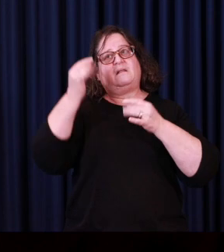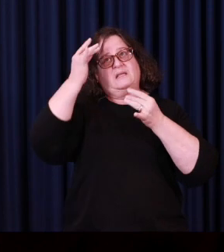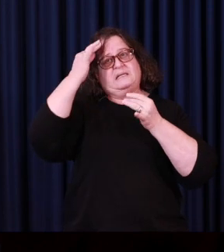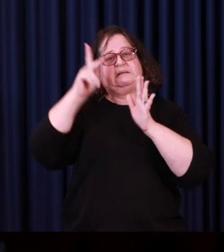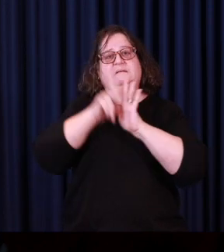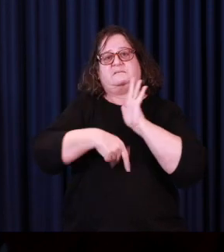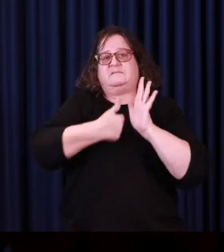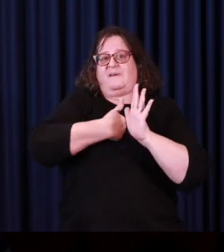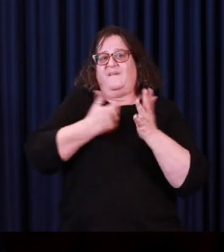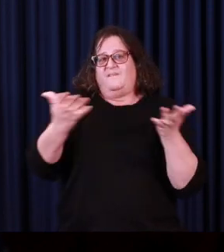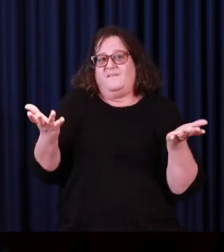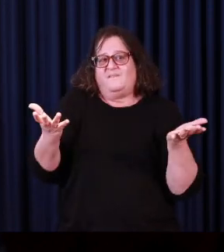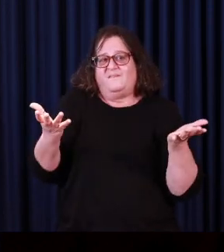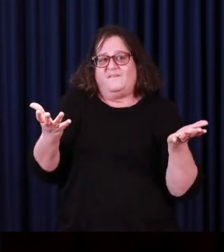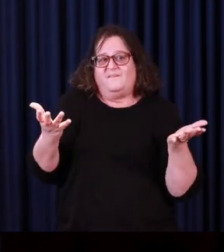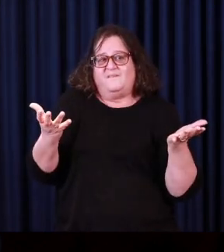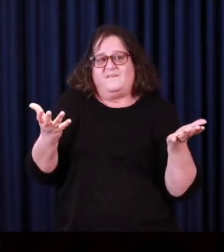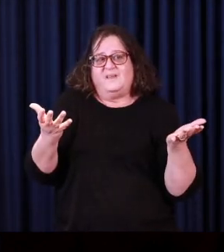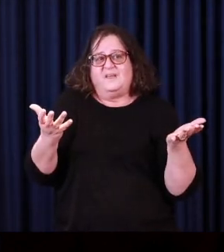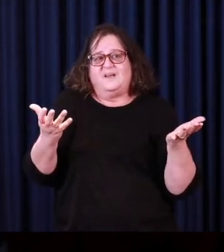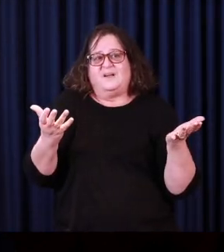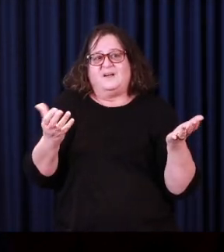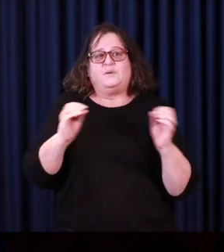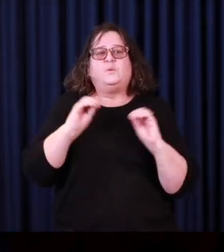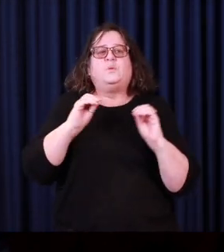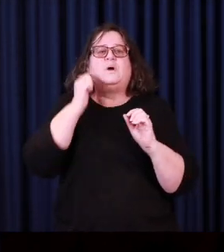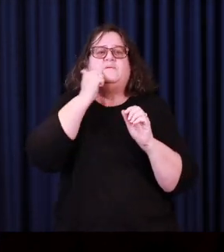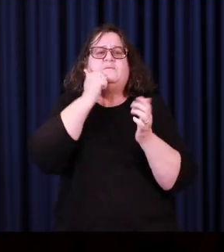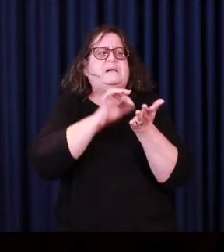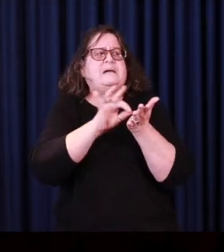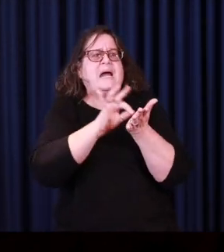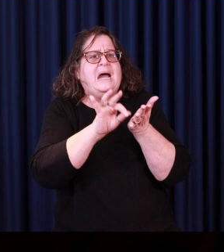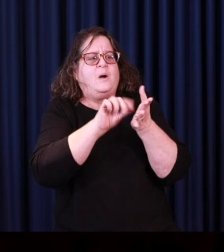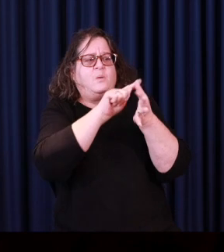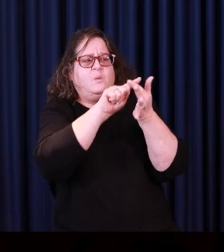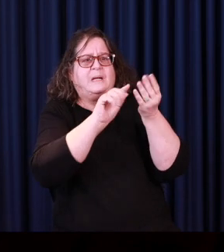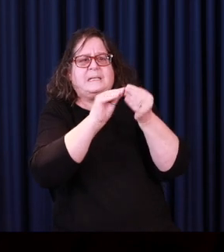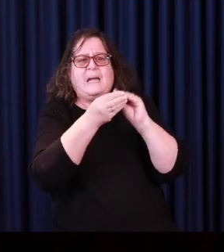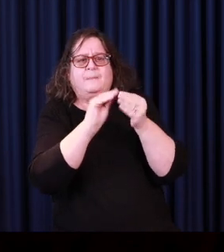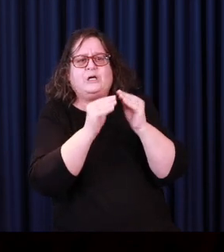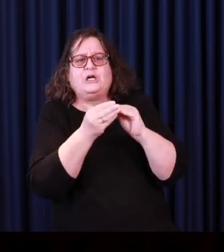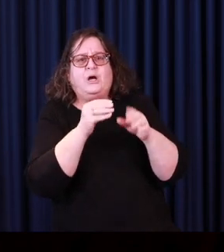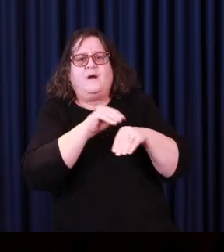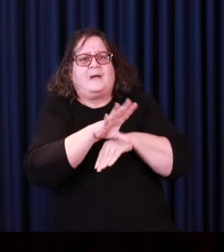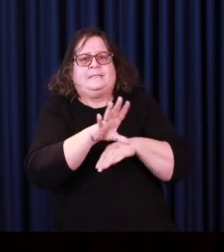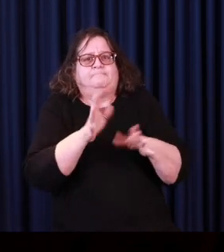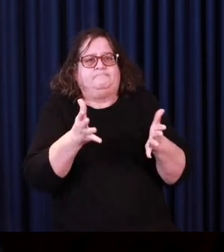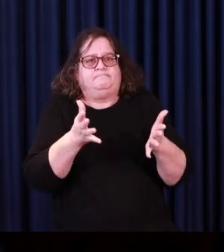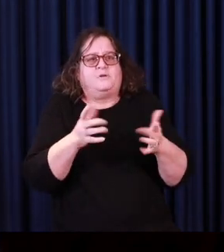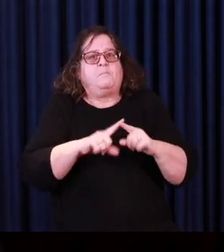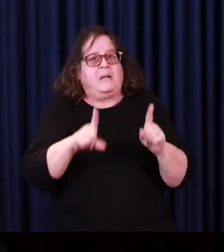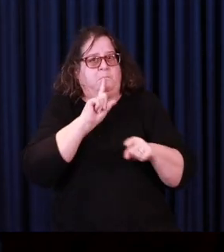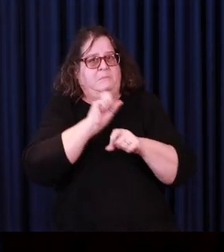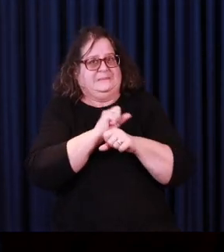There has been no daily count of these human costs, but they are real and